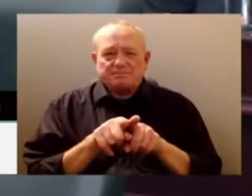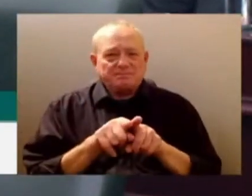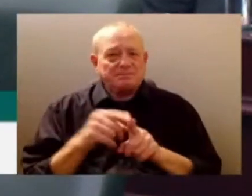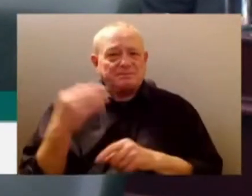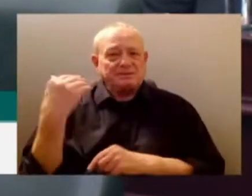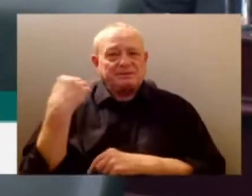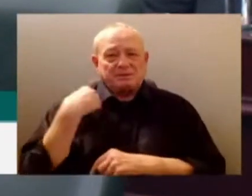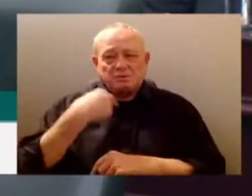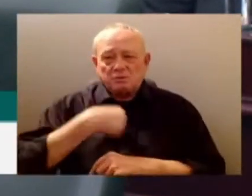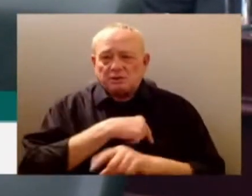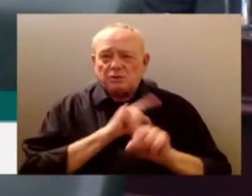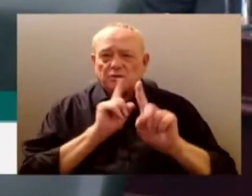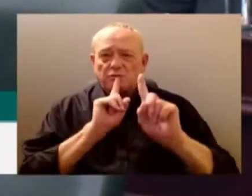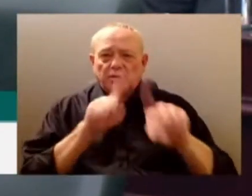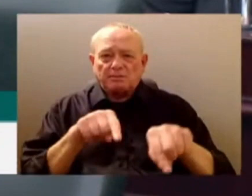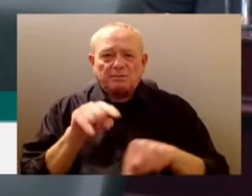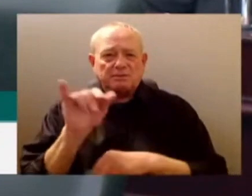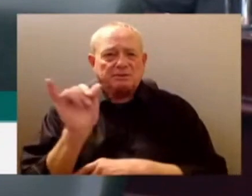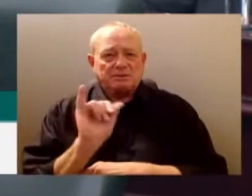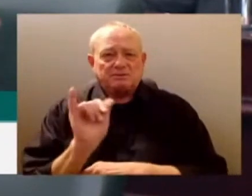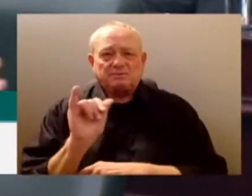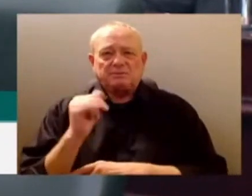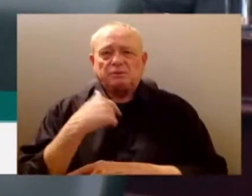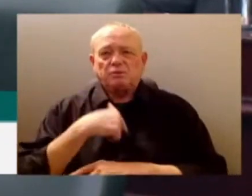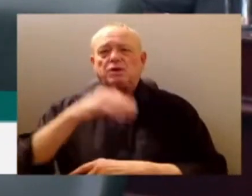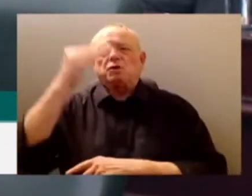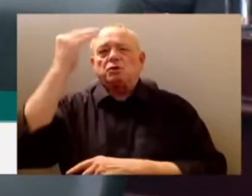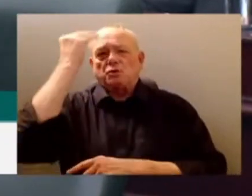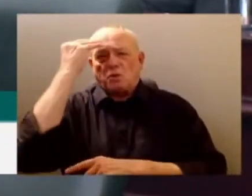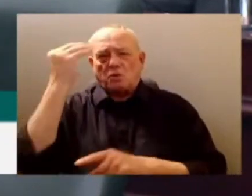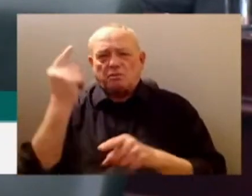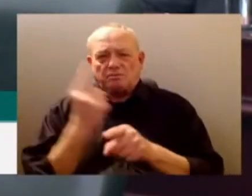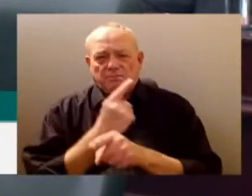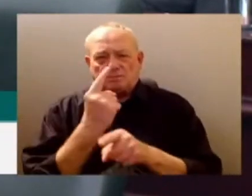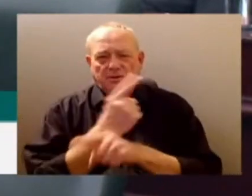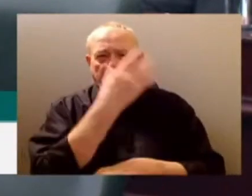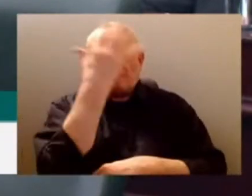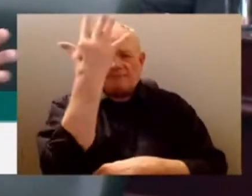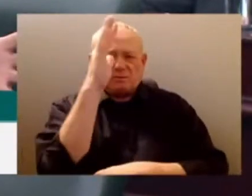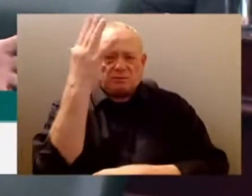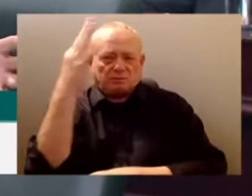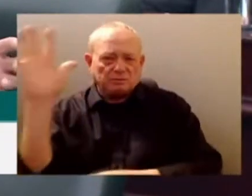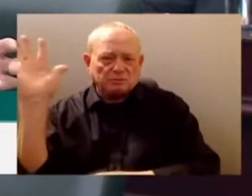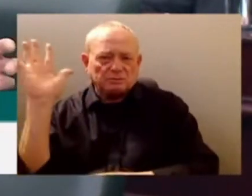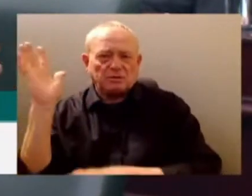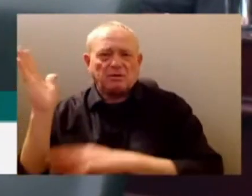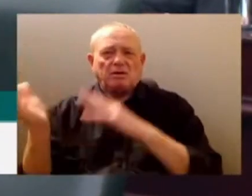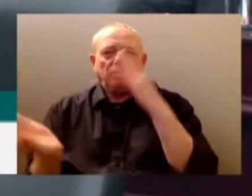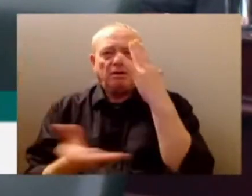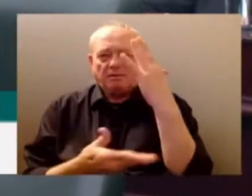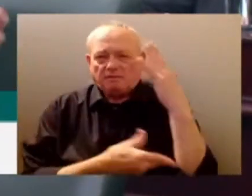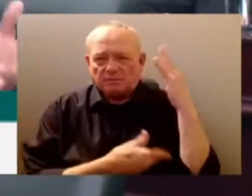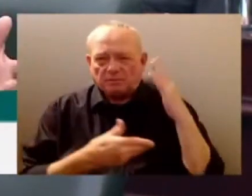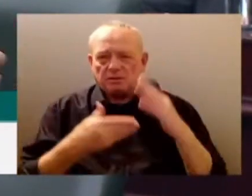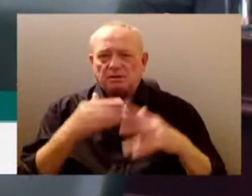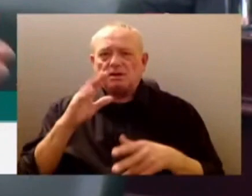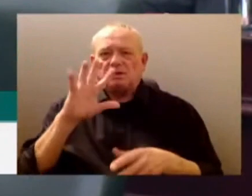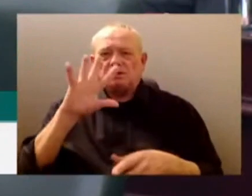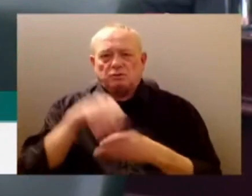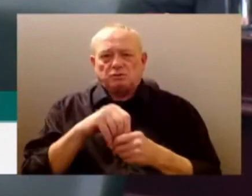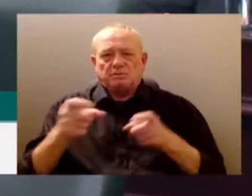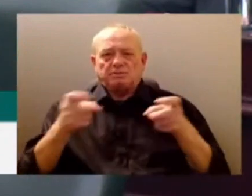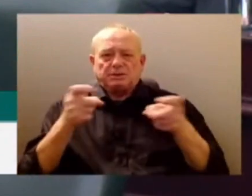know that proper forest management involves forest harvest. When we look at a lot of our forests, it's become very old and very